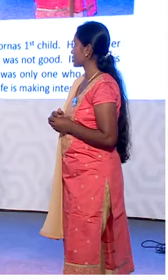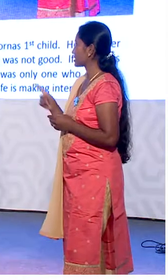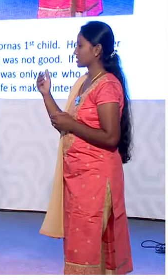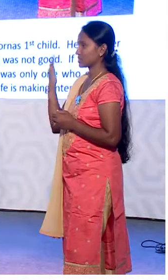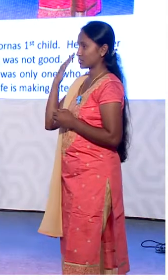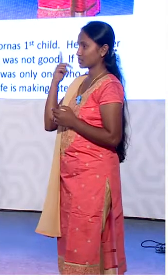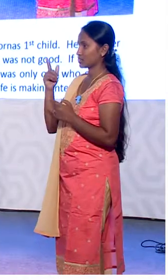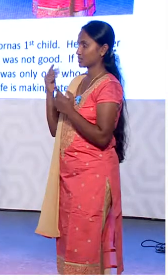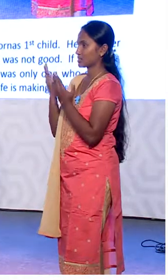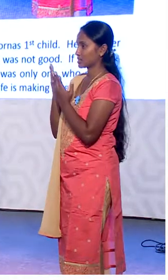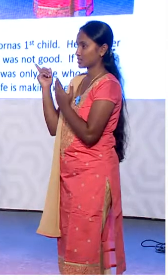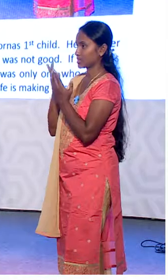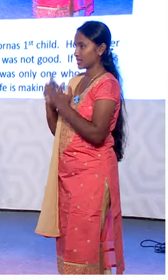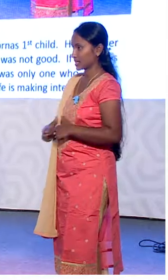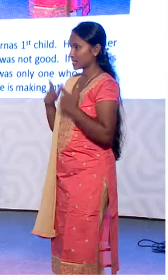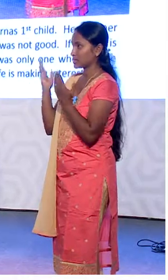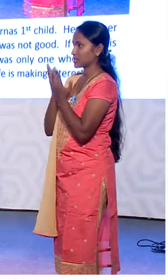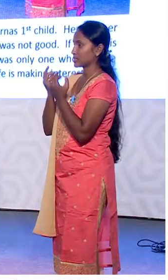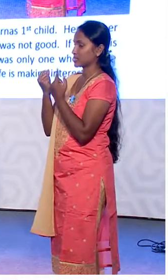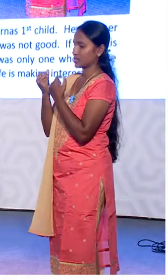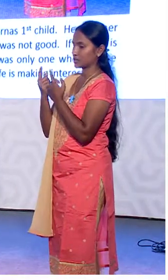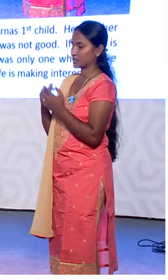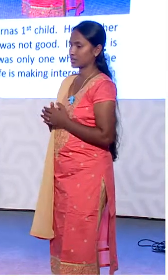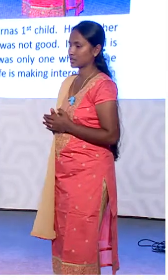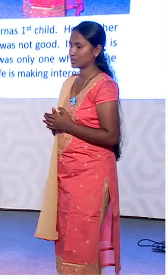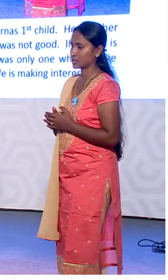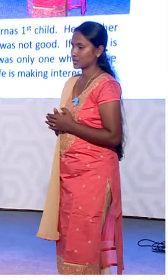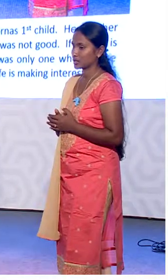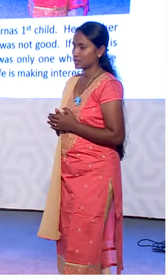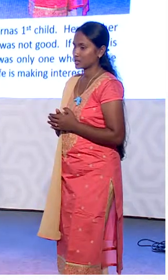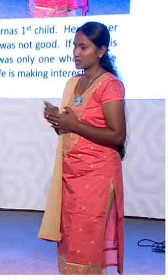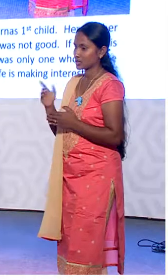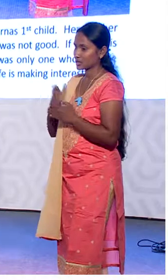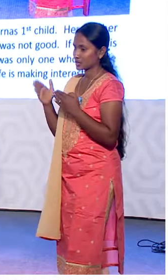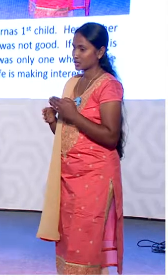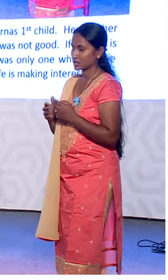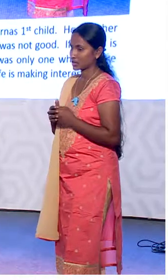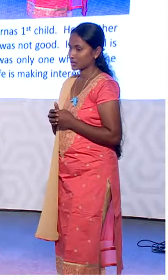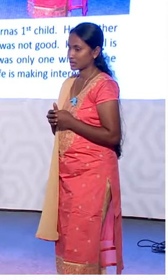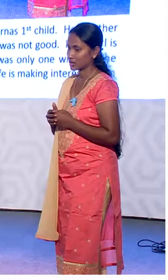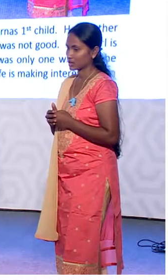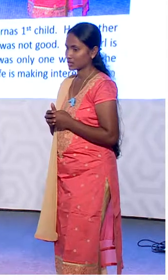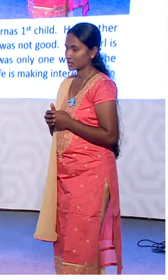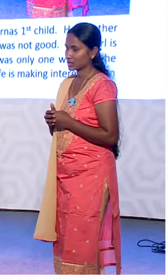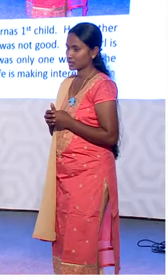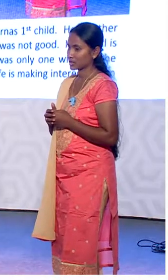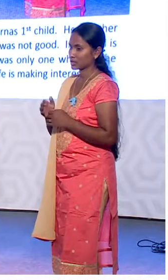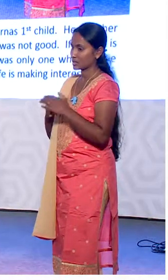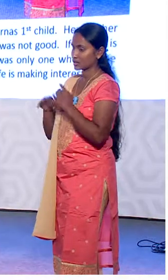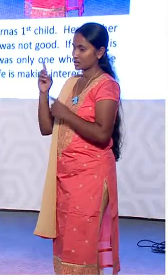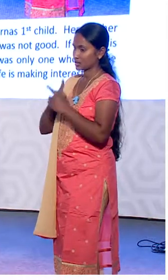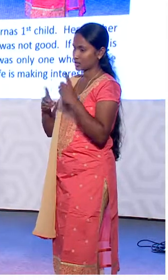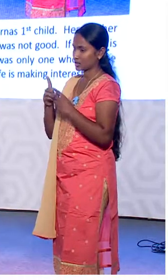have studied law. And one of the first things I have accomplished to do is establish the Ethiopian Center for Disability and